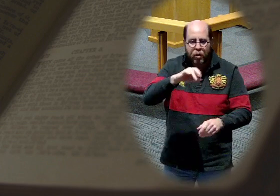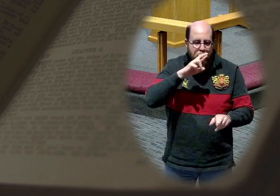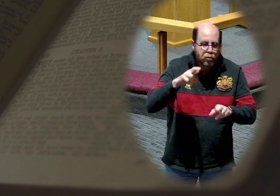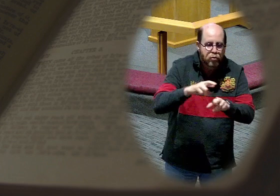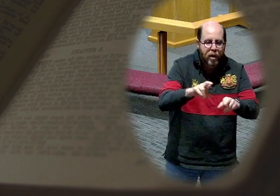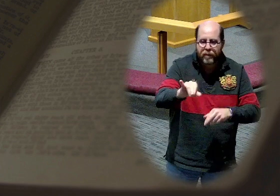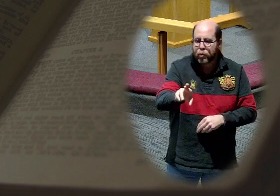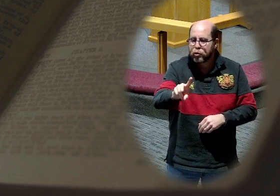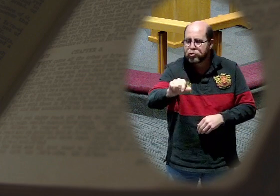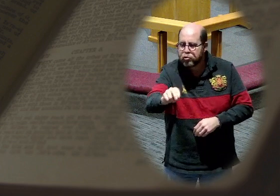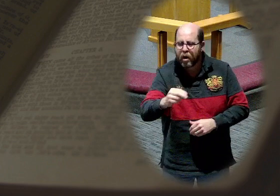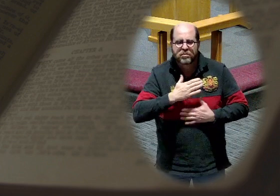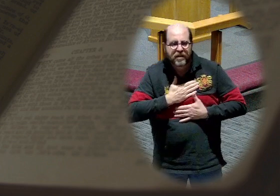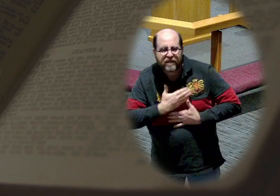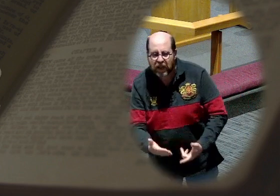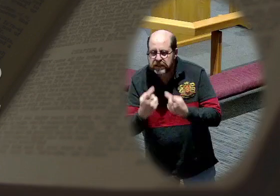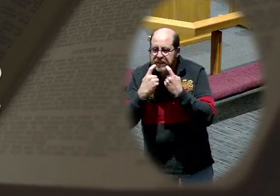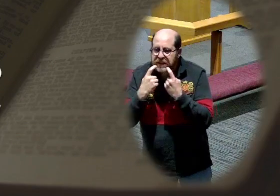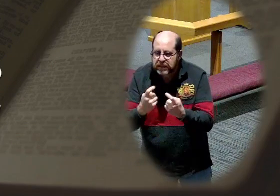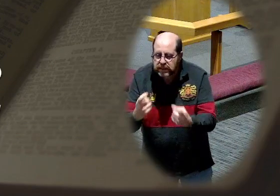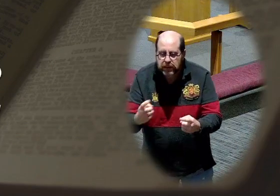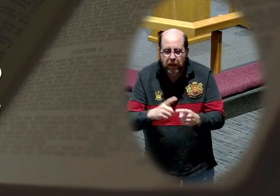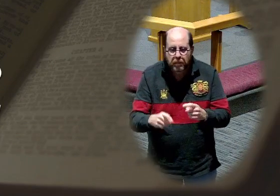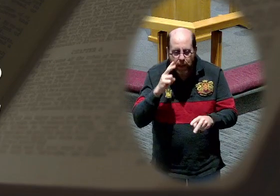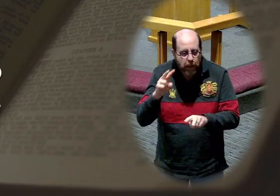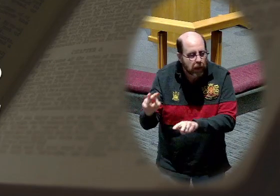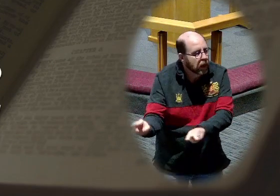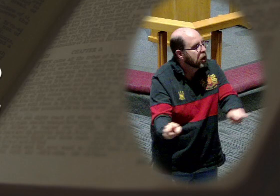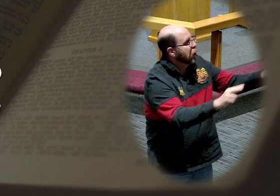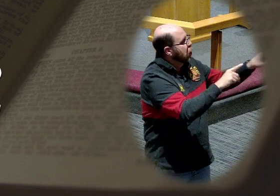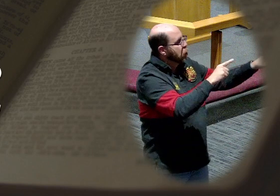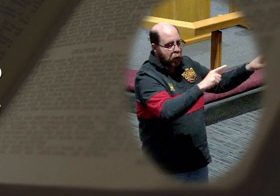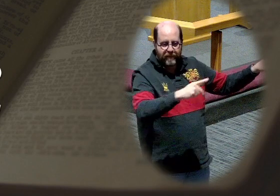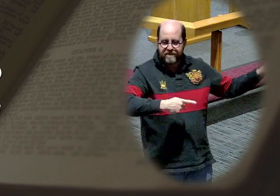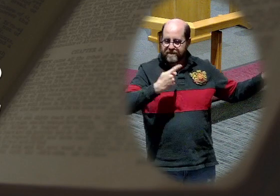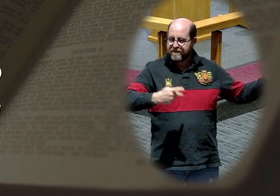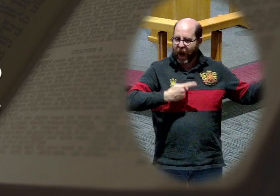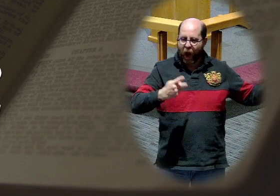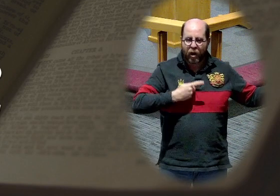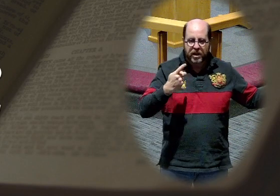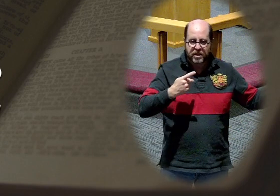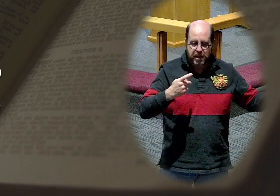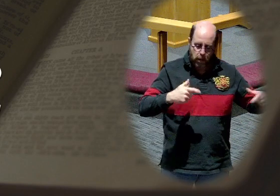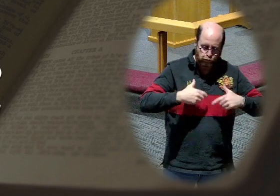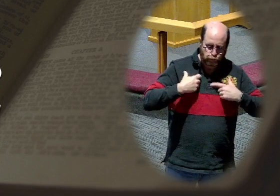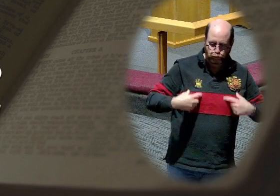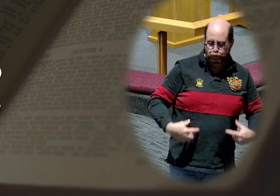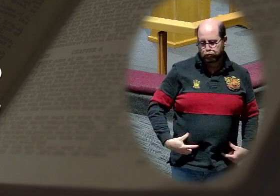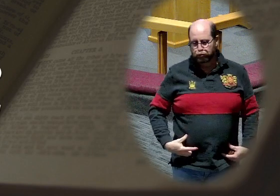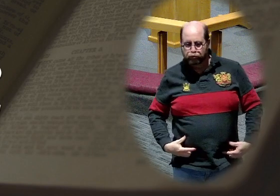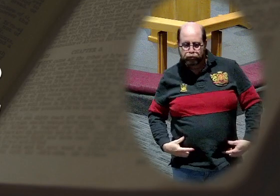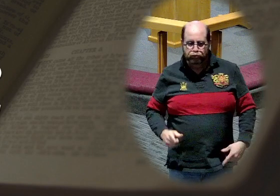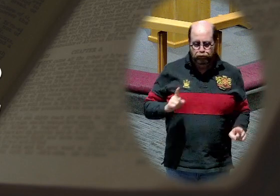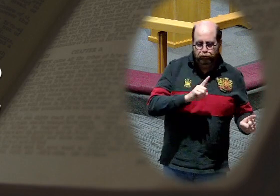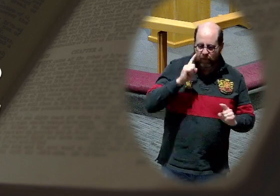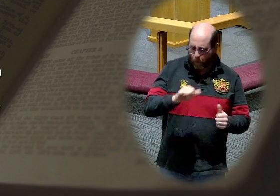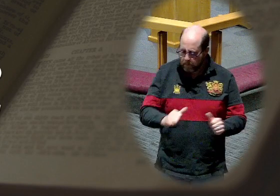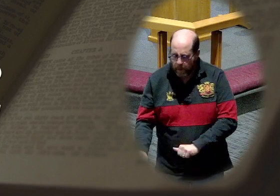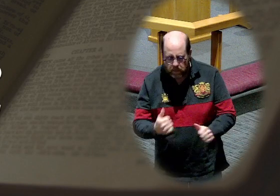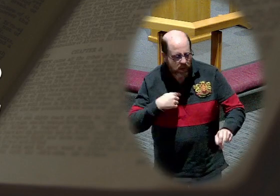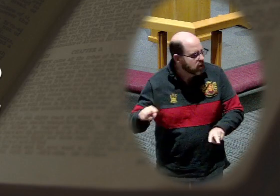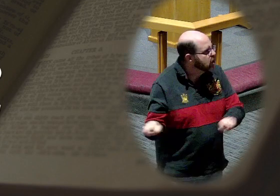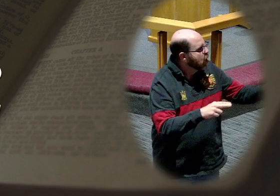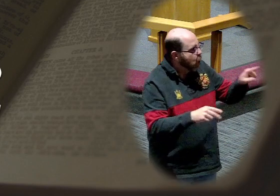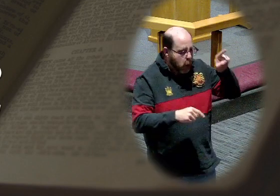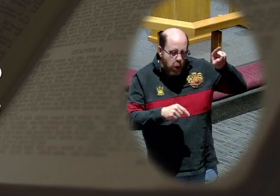sins. But when he saw many of the Pharisees and Sadducees coming for baptism, he said to them,